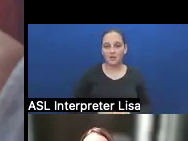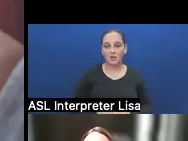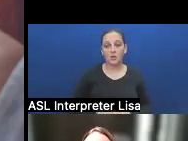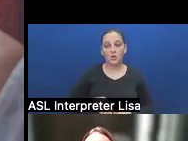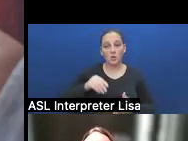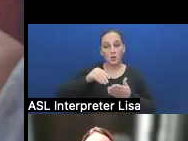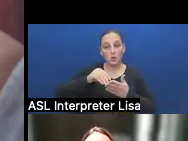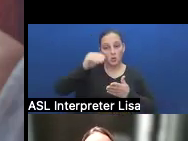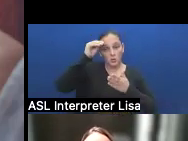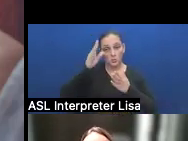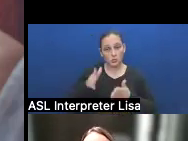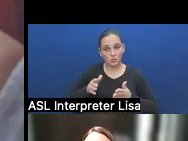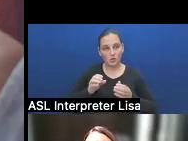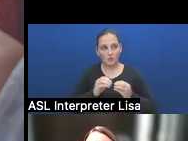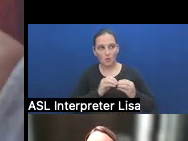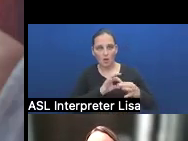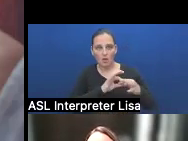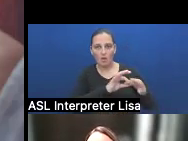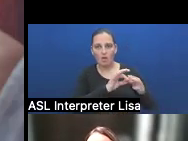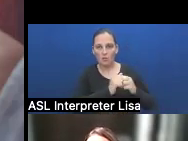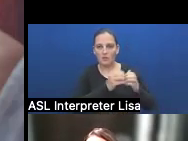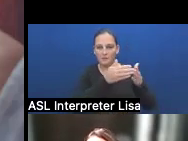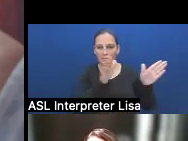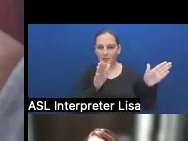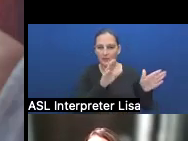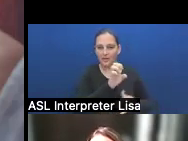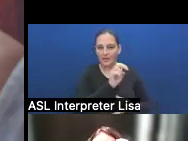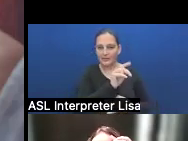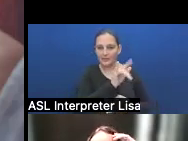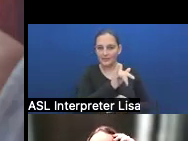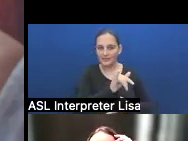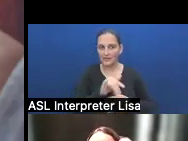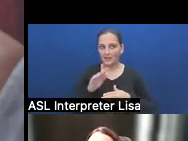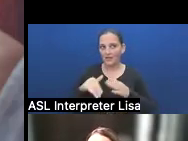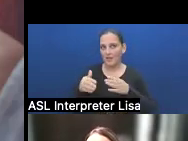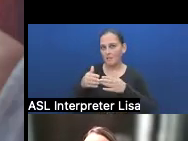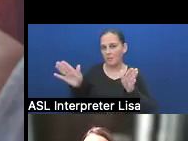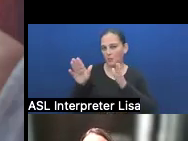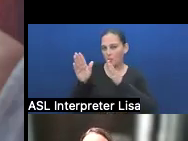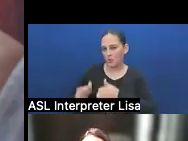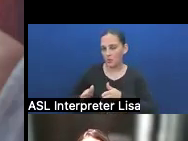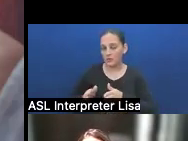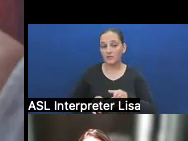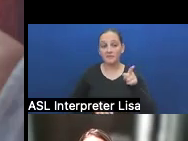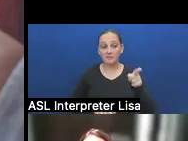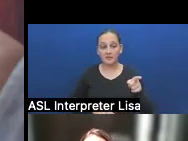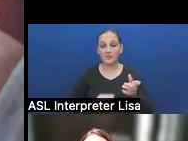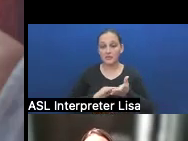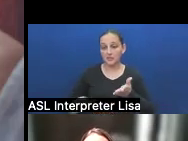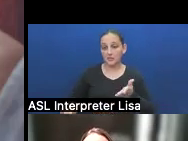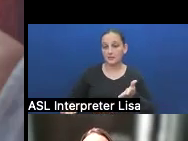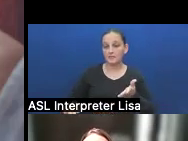relationship with a public entity than, you know, a public person? This exemption was created